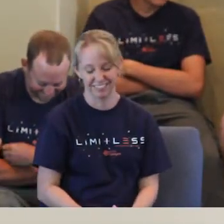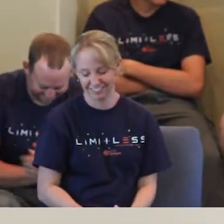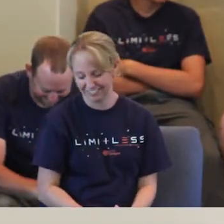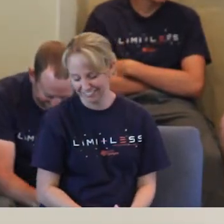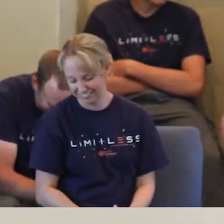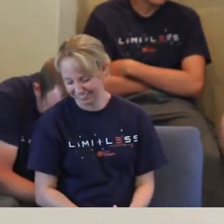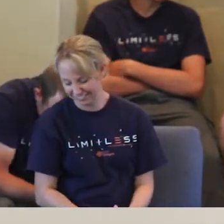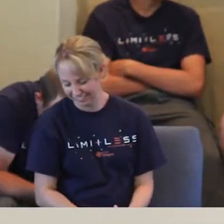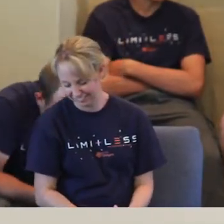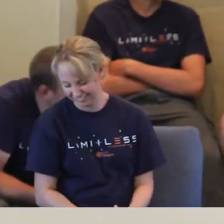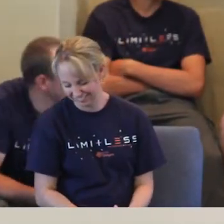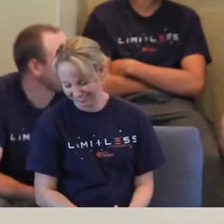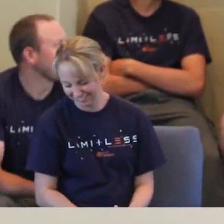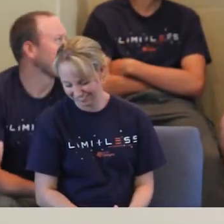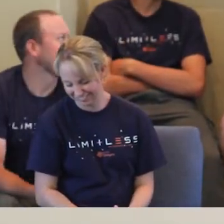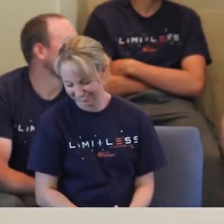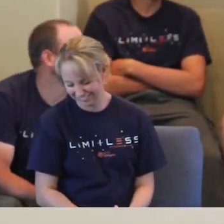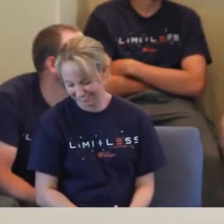Bye.